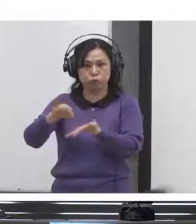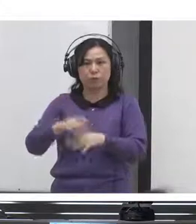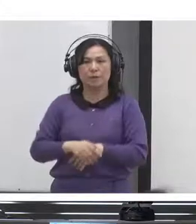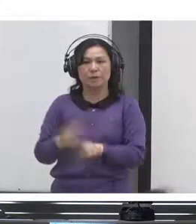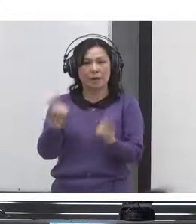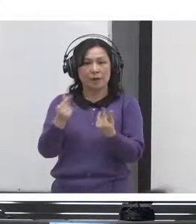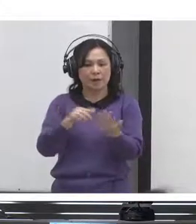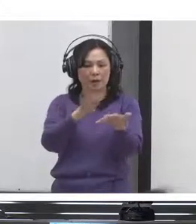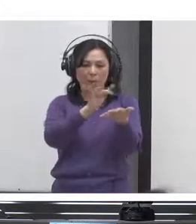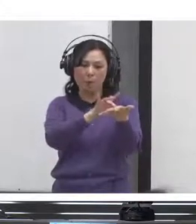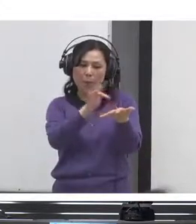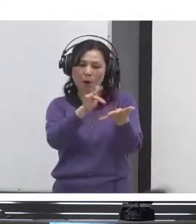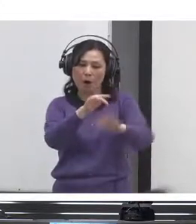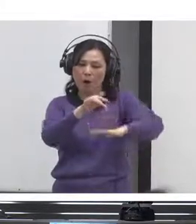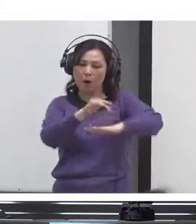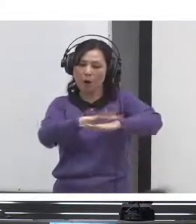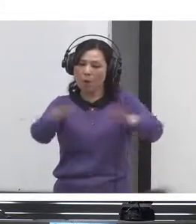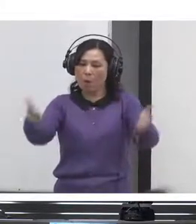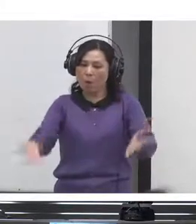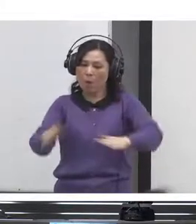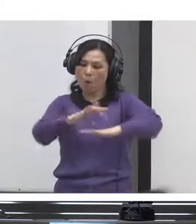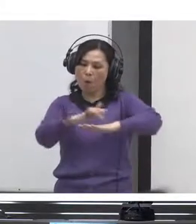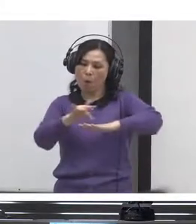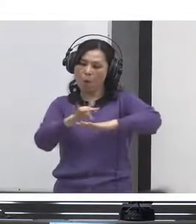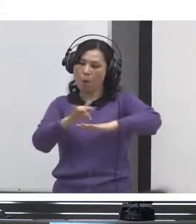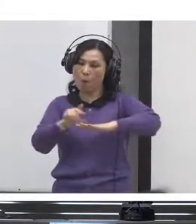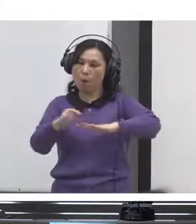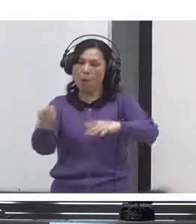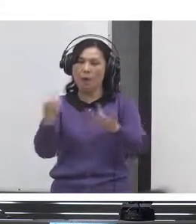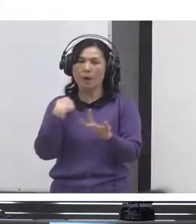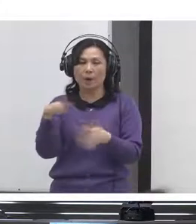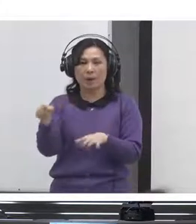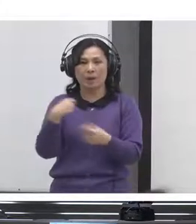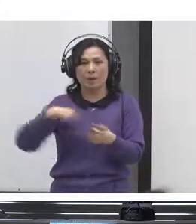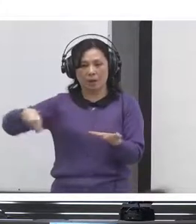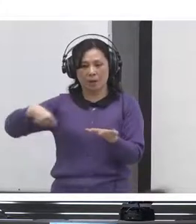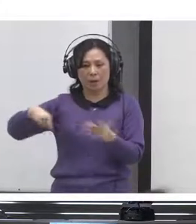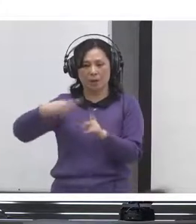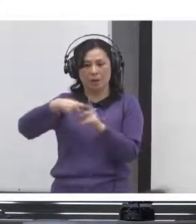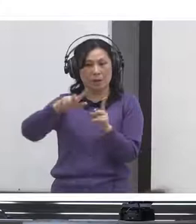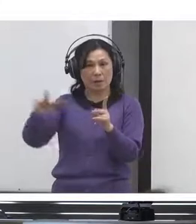can process complex city data on such systems.